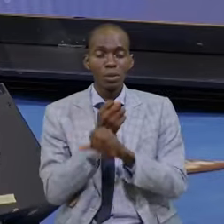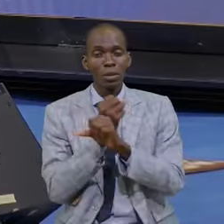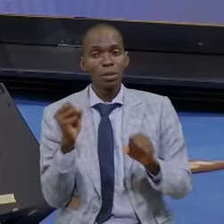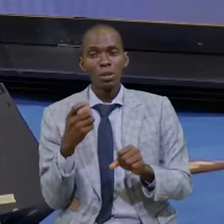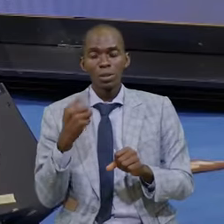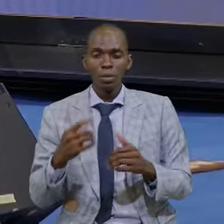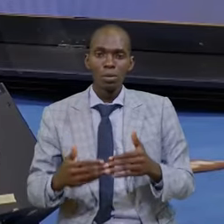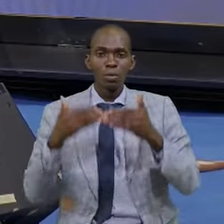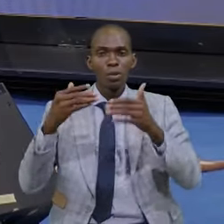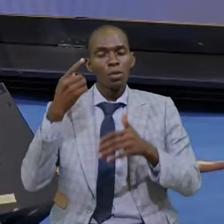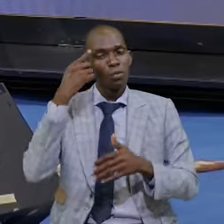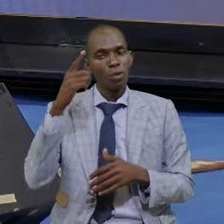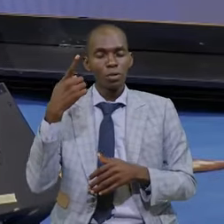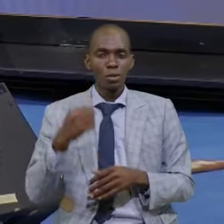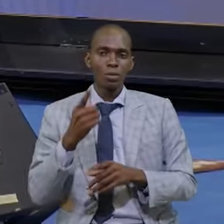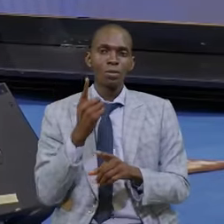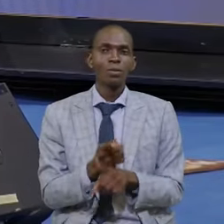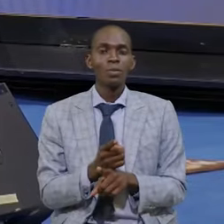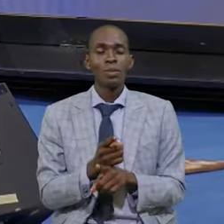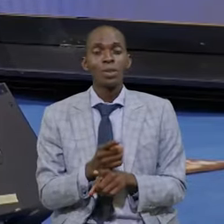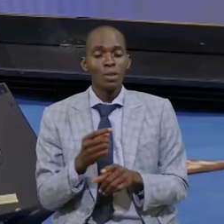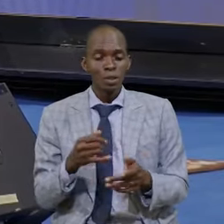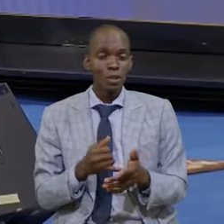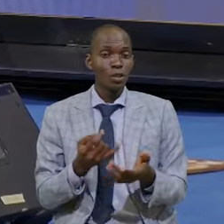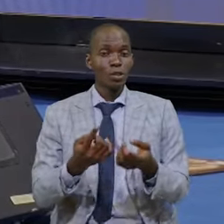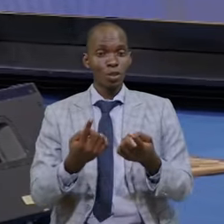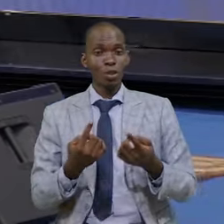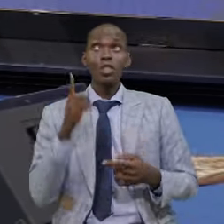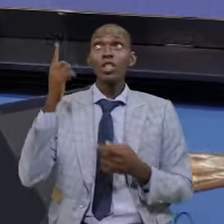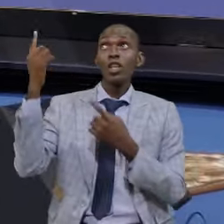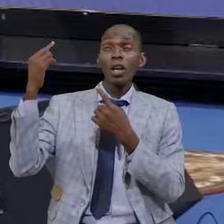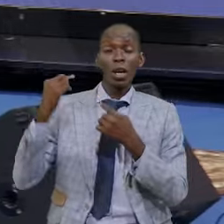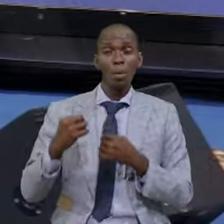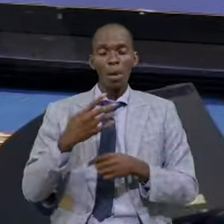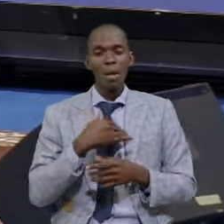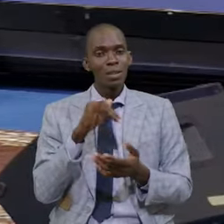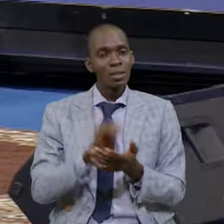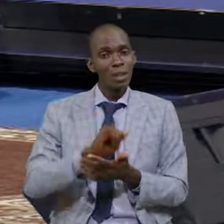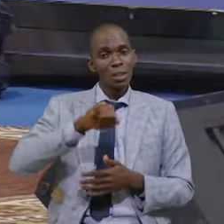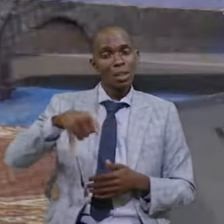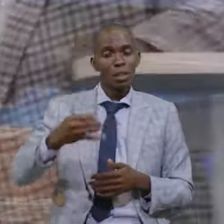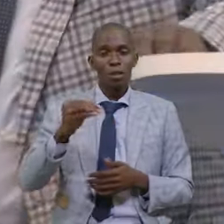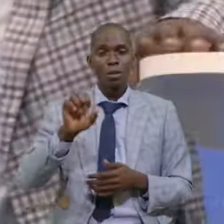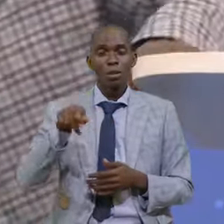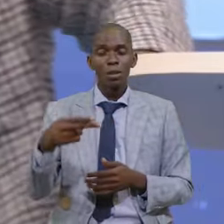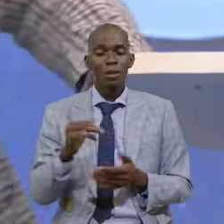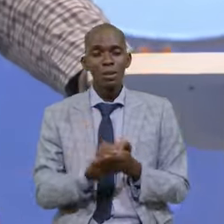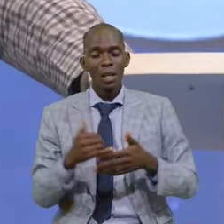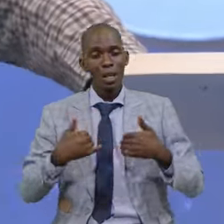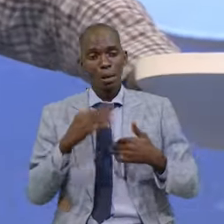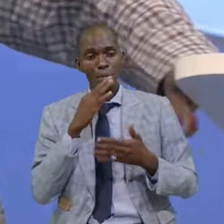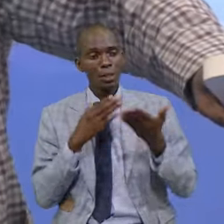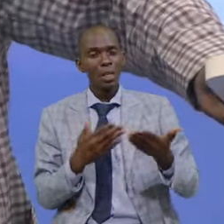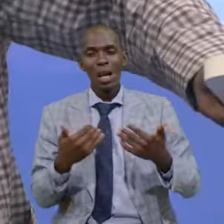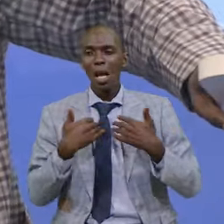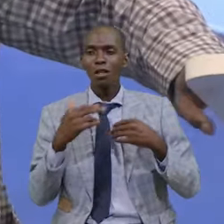promotion for the just. It comes, and then that Joseph that had been there, he had nobody. He had